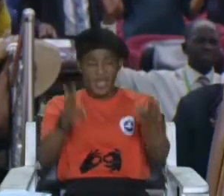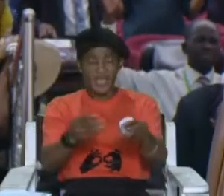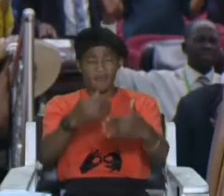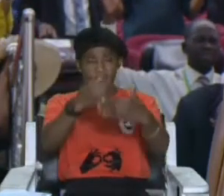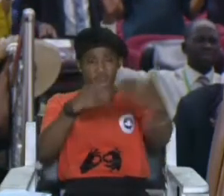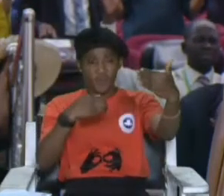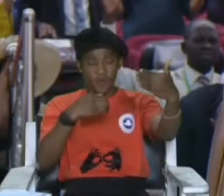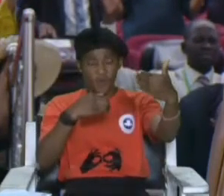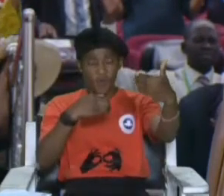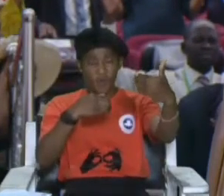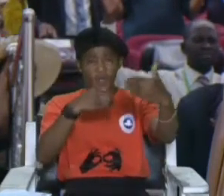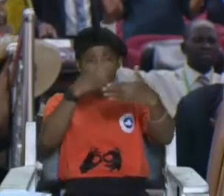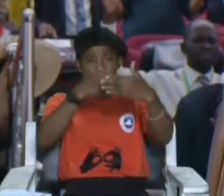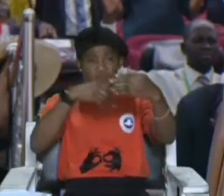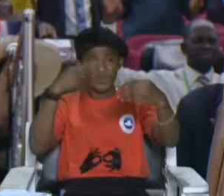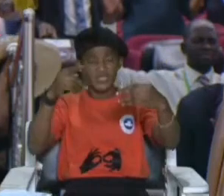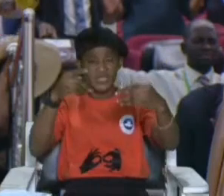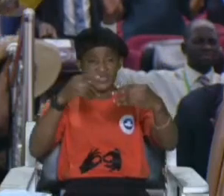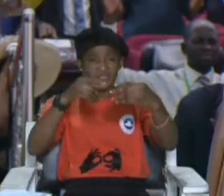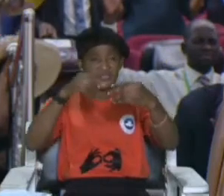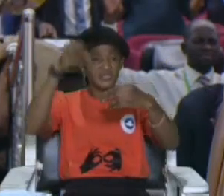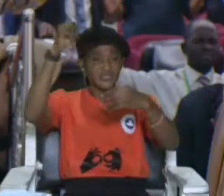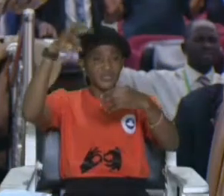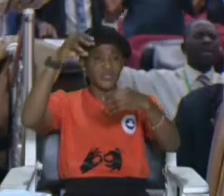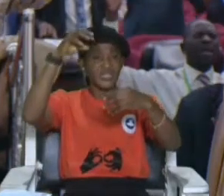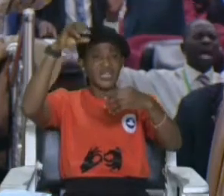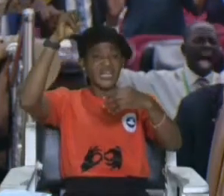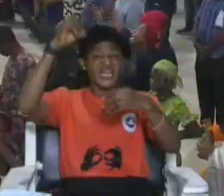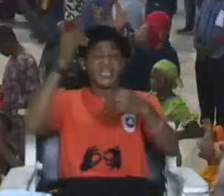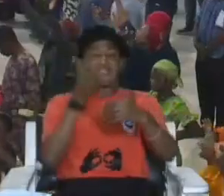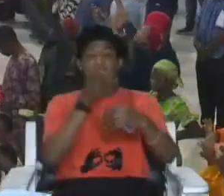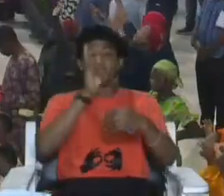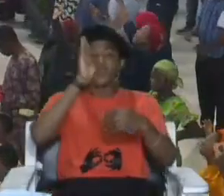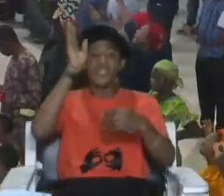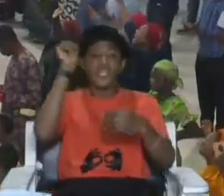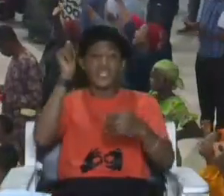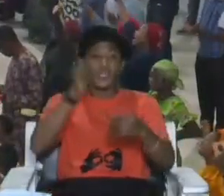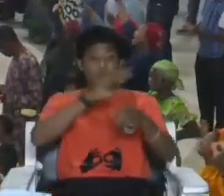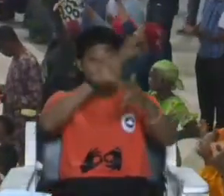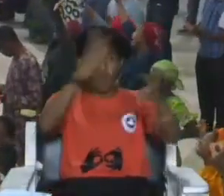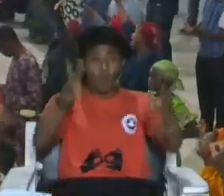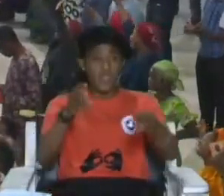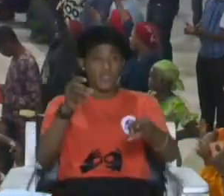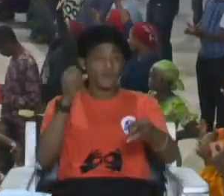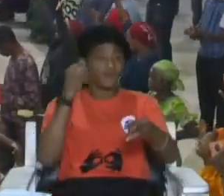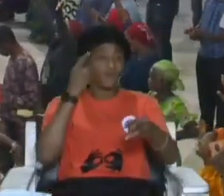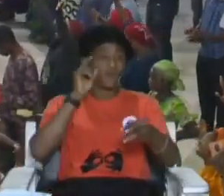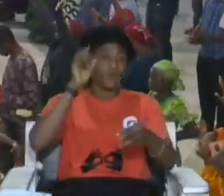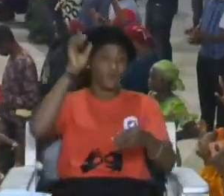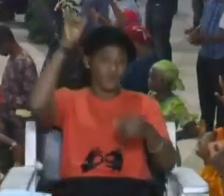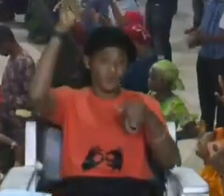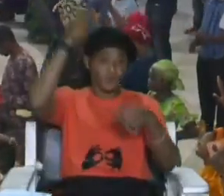before the sun rises, there be a way for you.